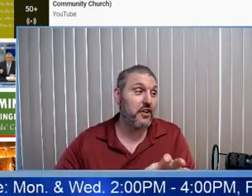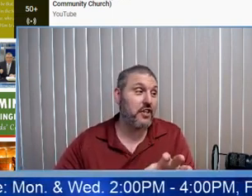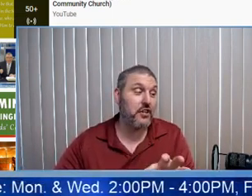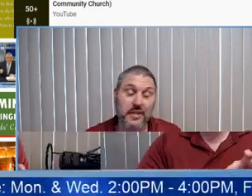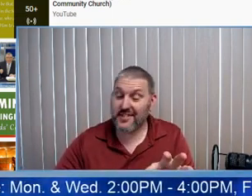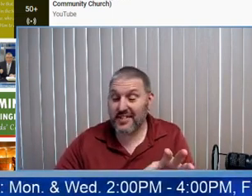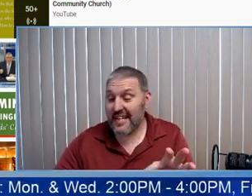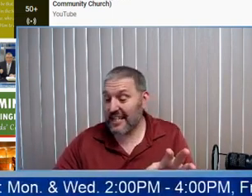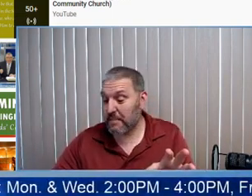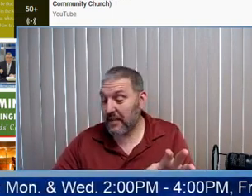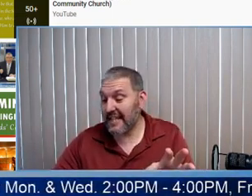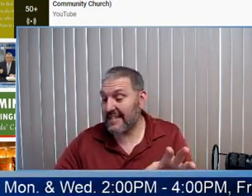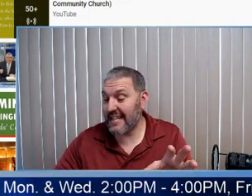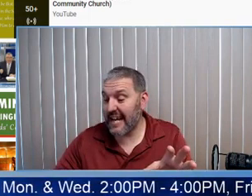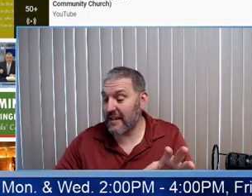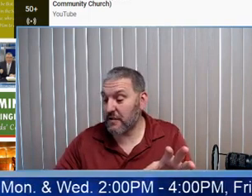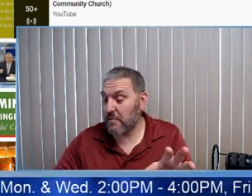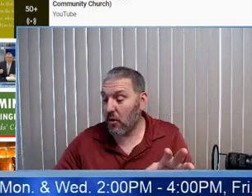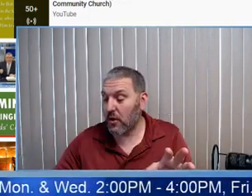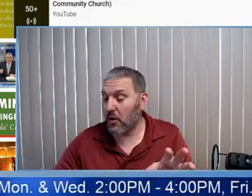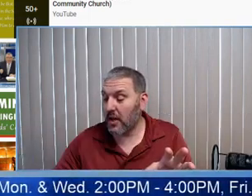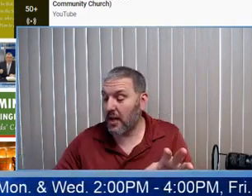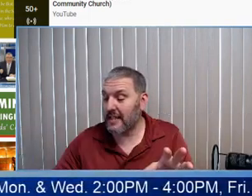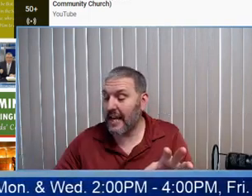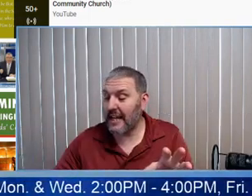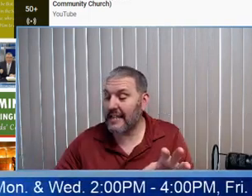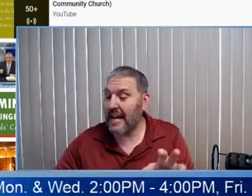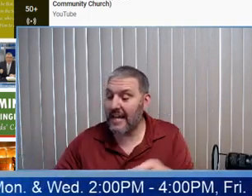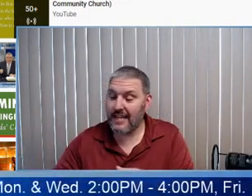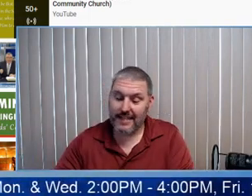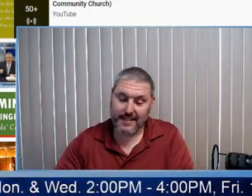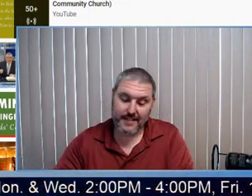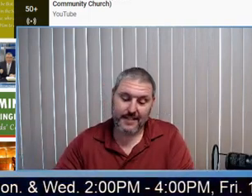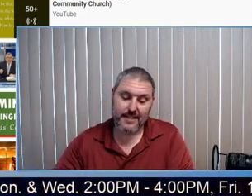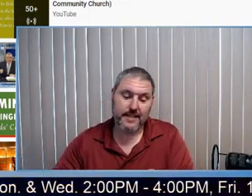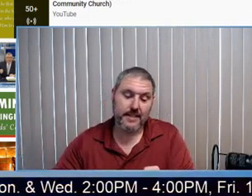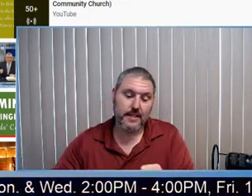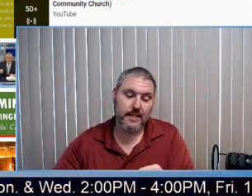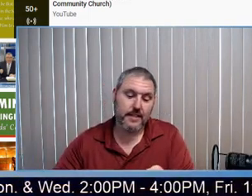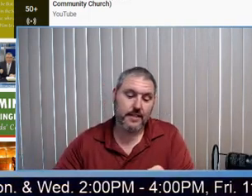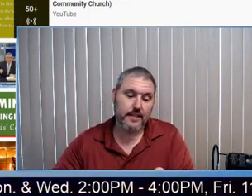I'm telling you, you could see it. It's plain as day. There's more going on that like that.